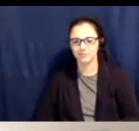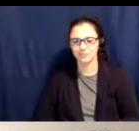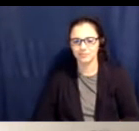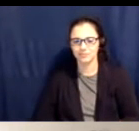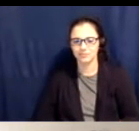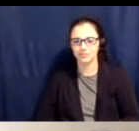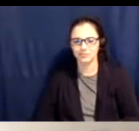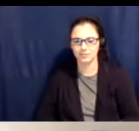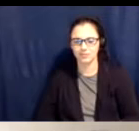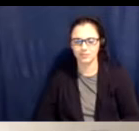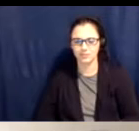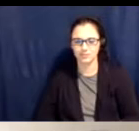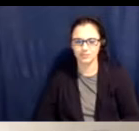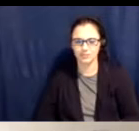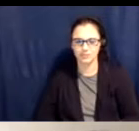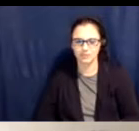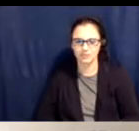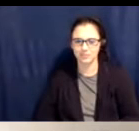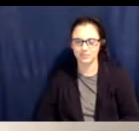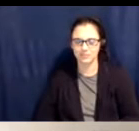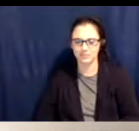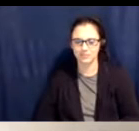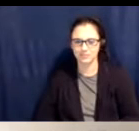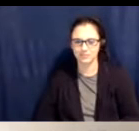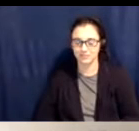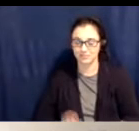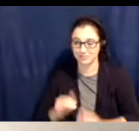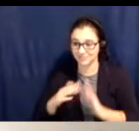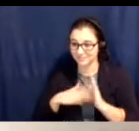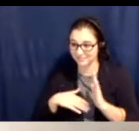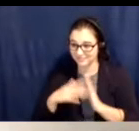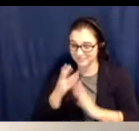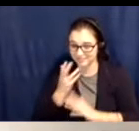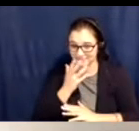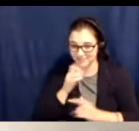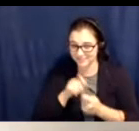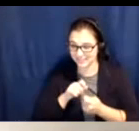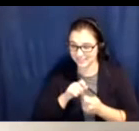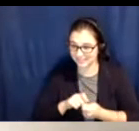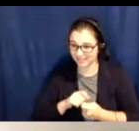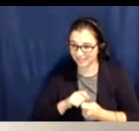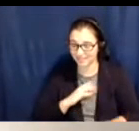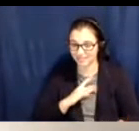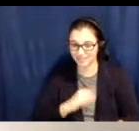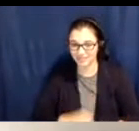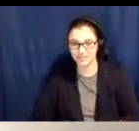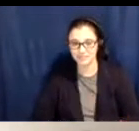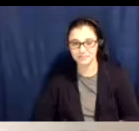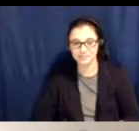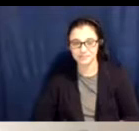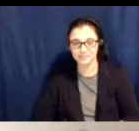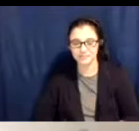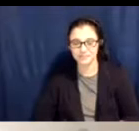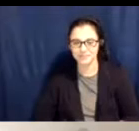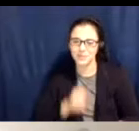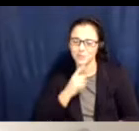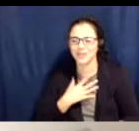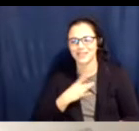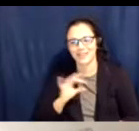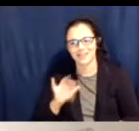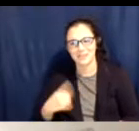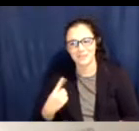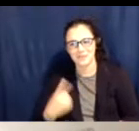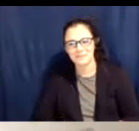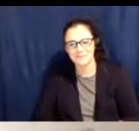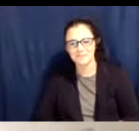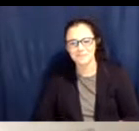oh no. Look at that paint. I mean, the detail of that painting. I really like this one.